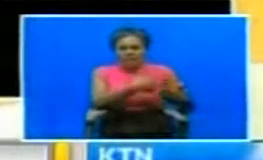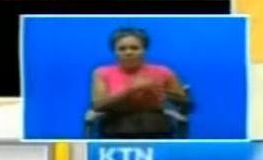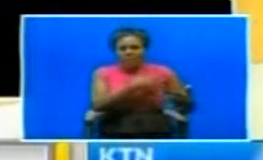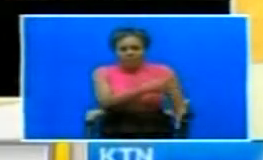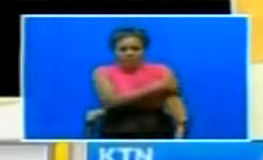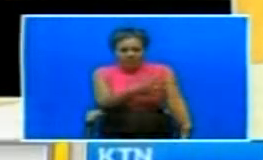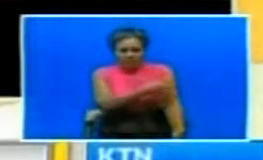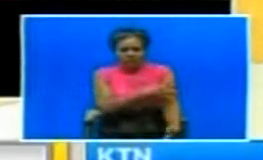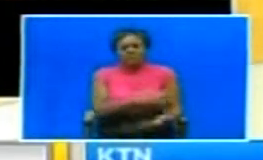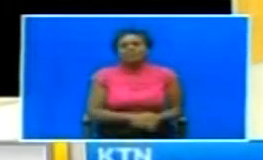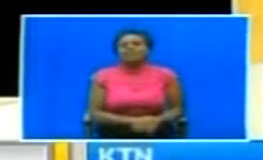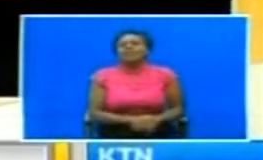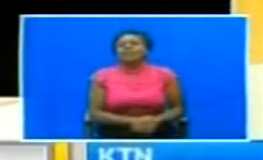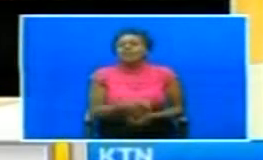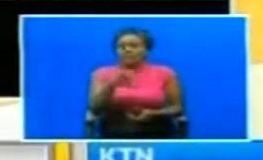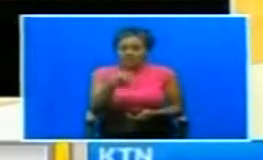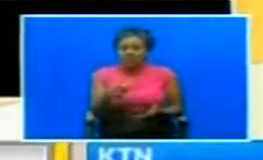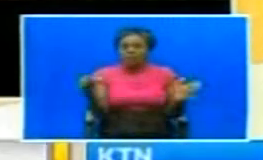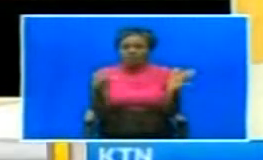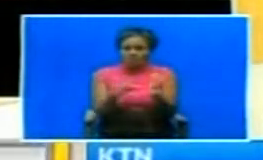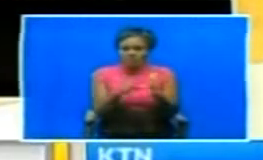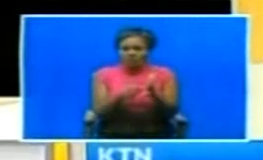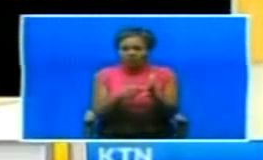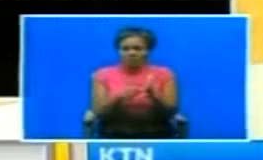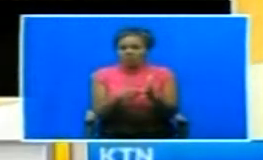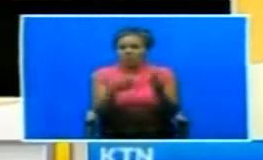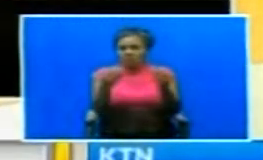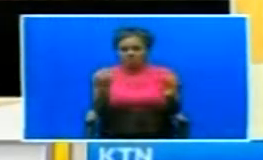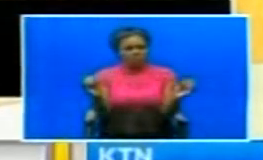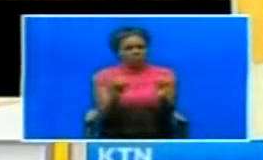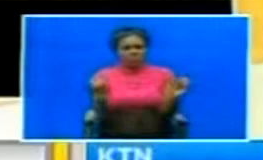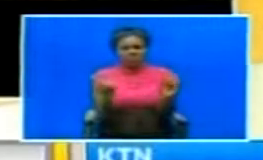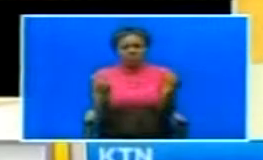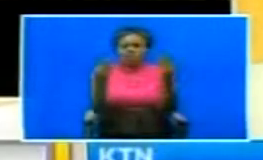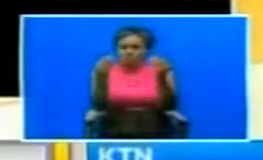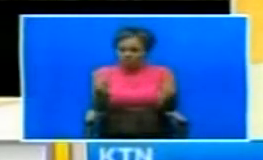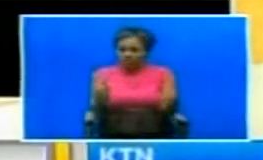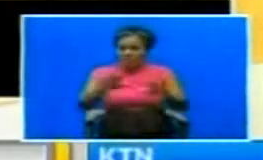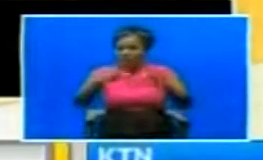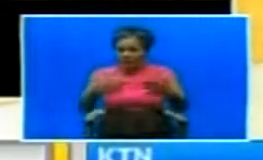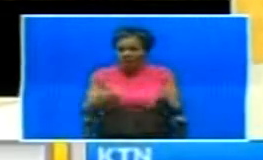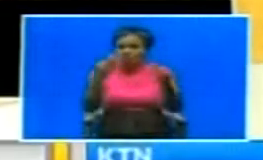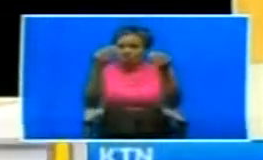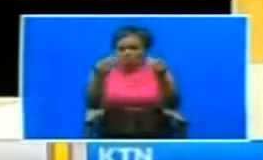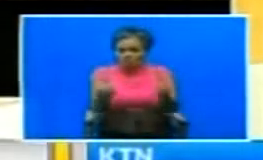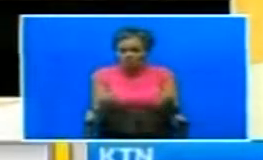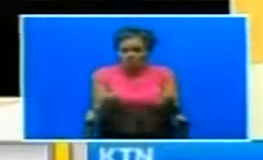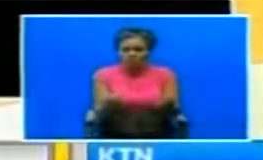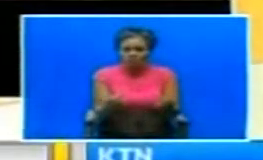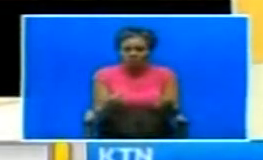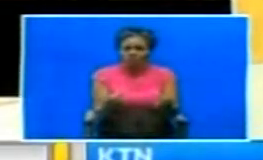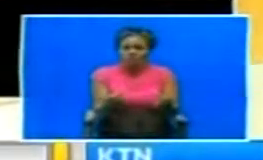had. So it's mitigating the problem rather than sorting it out. Sorting it out means you sort it out at